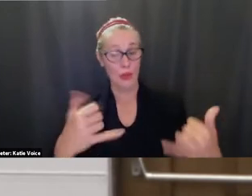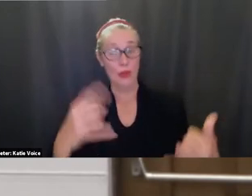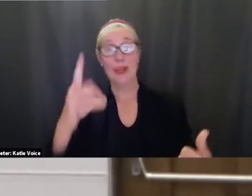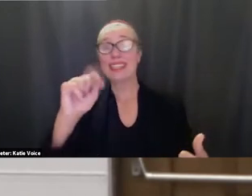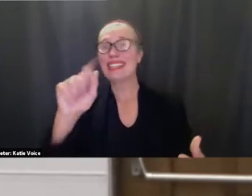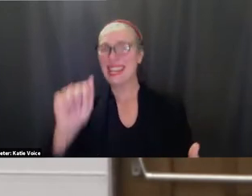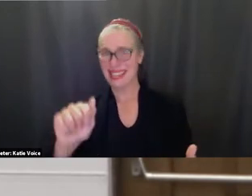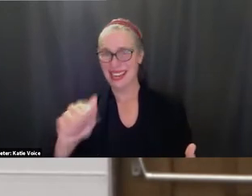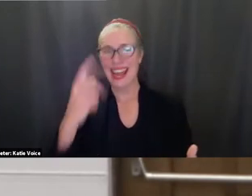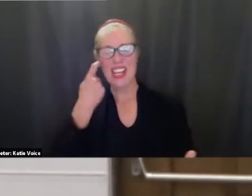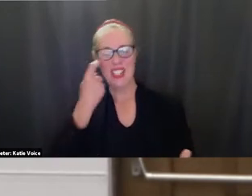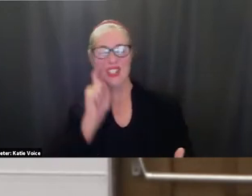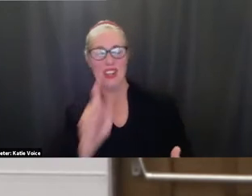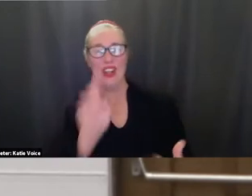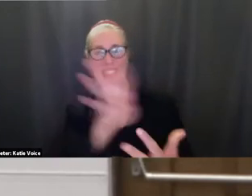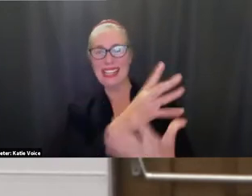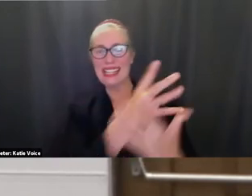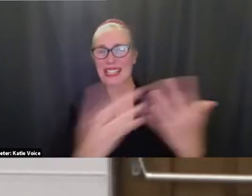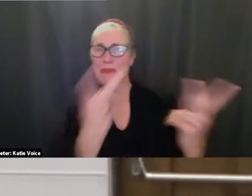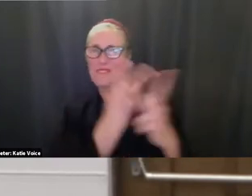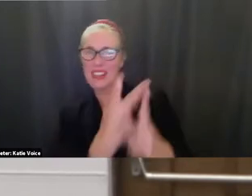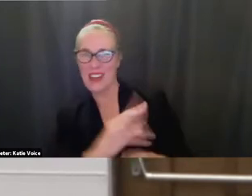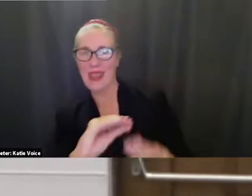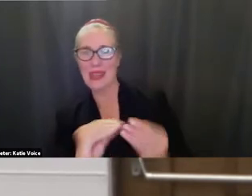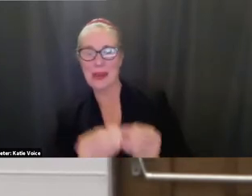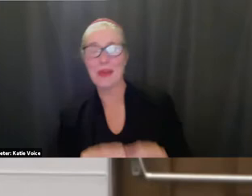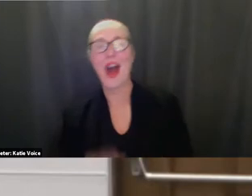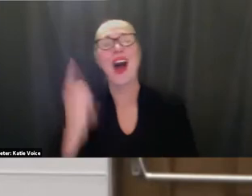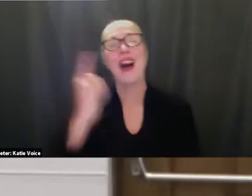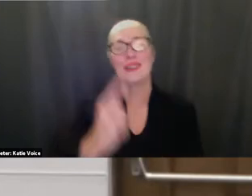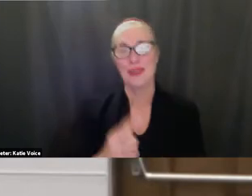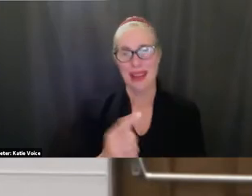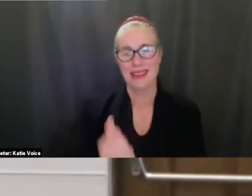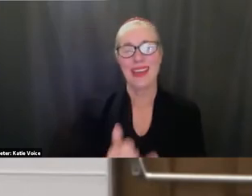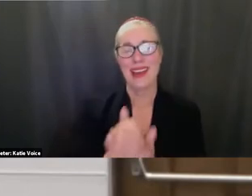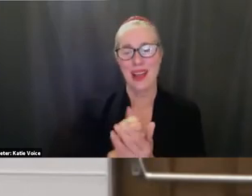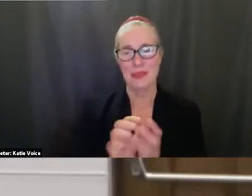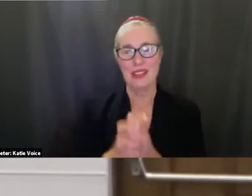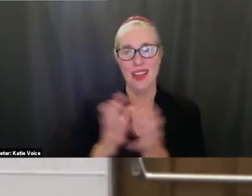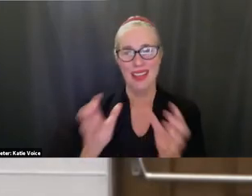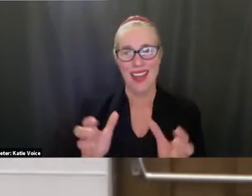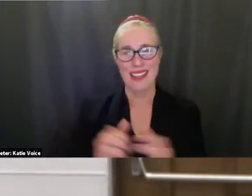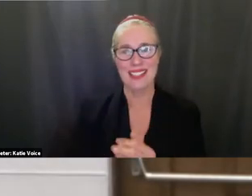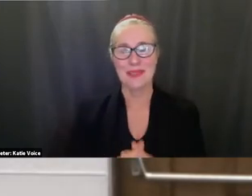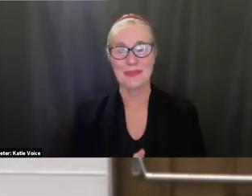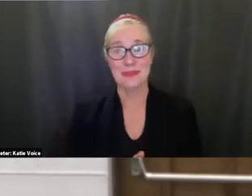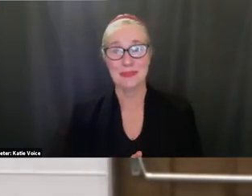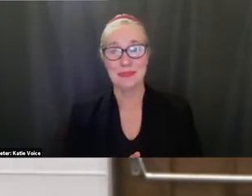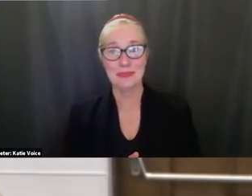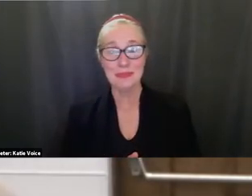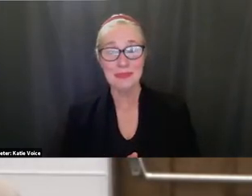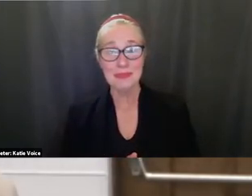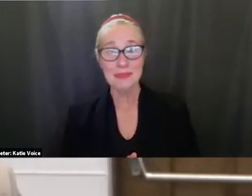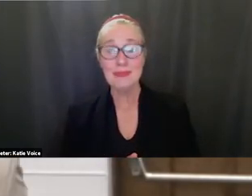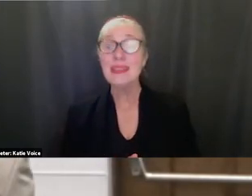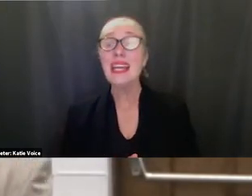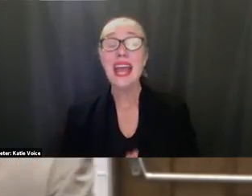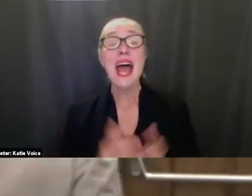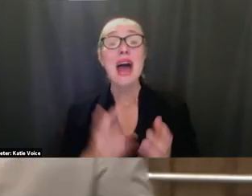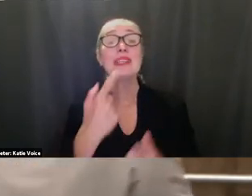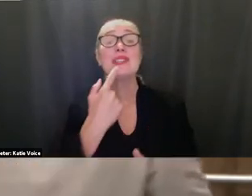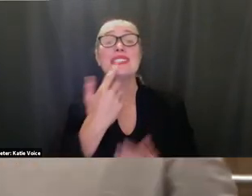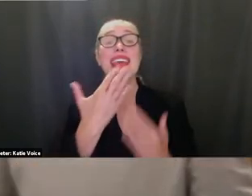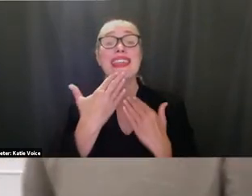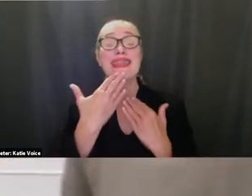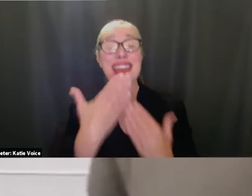spreadsheet and crunched the numbers for you great thank you that that helps a lot and then lastly i want to say thank you i